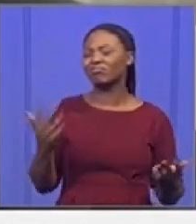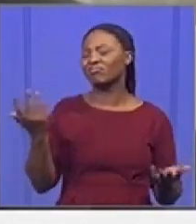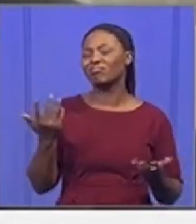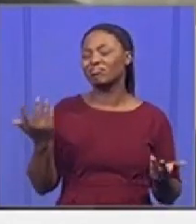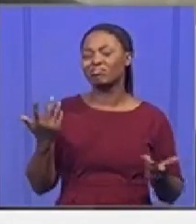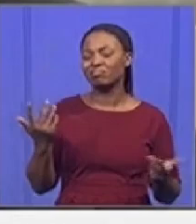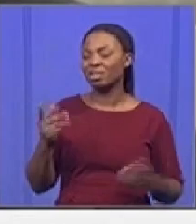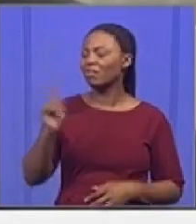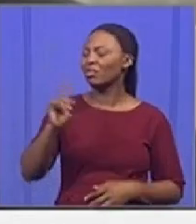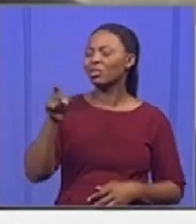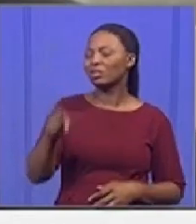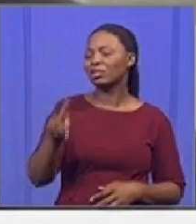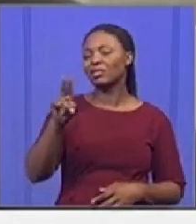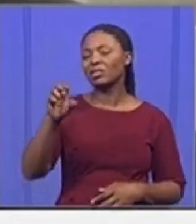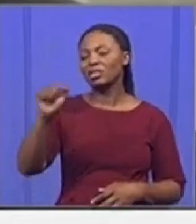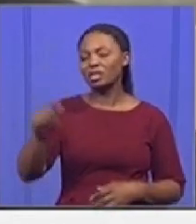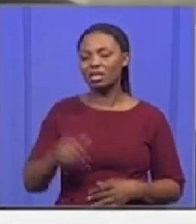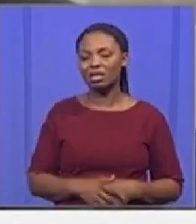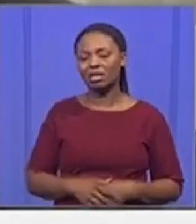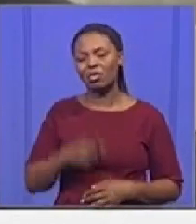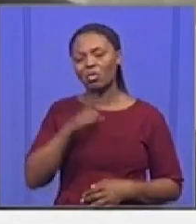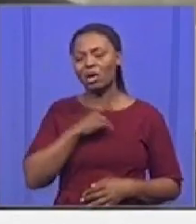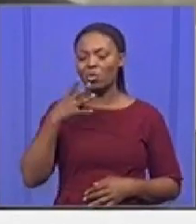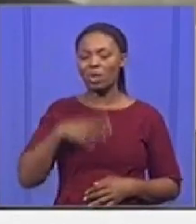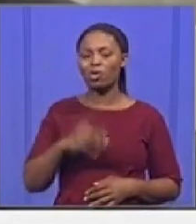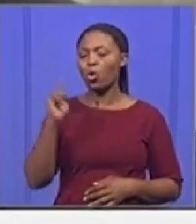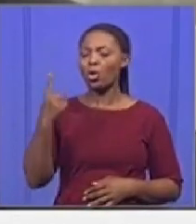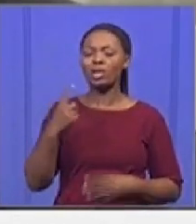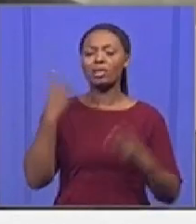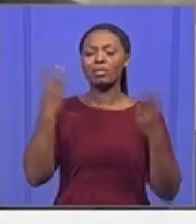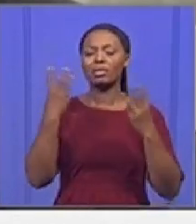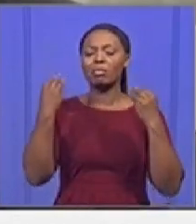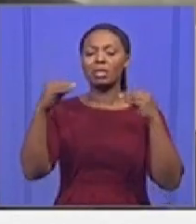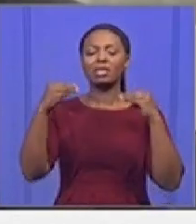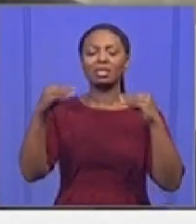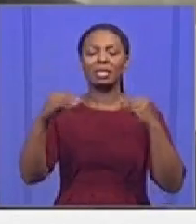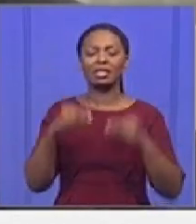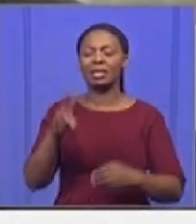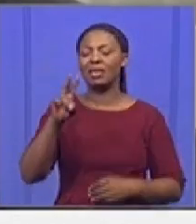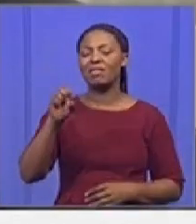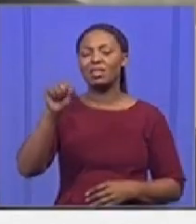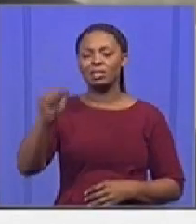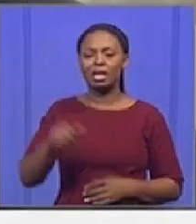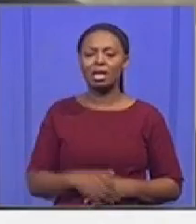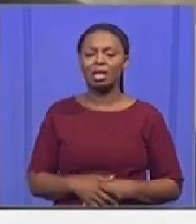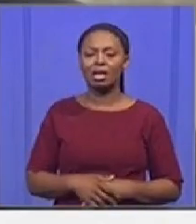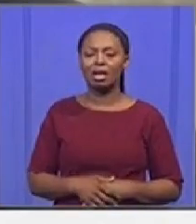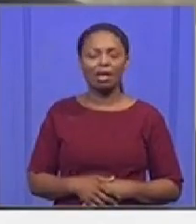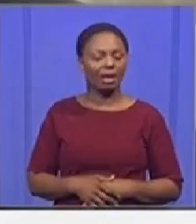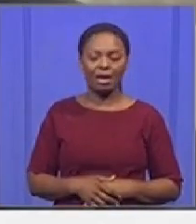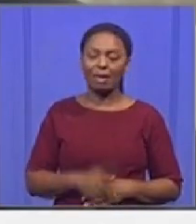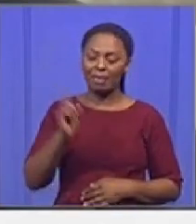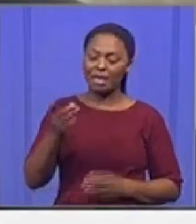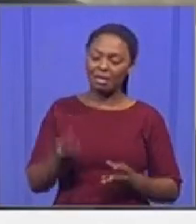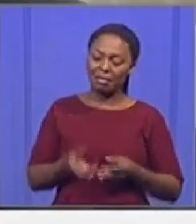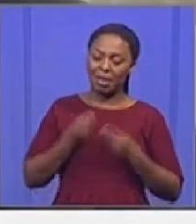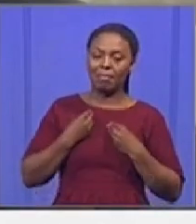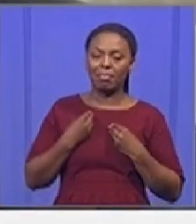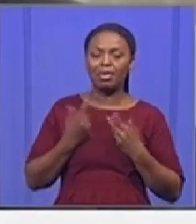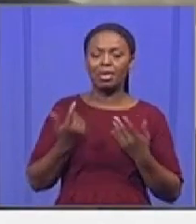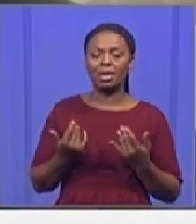why do you constrain business people with visas? They should travel, they should get what we call